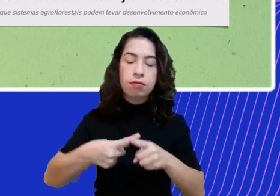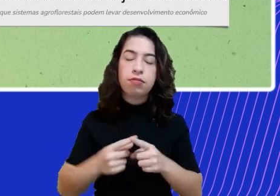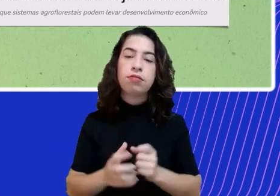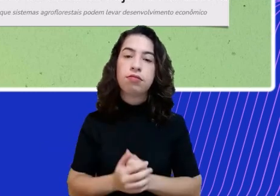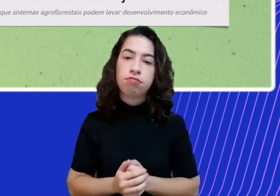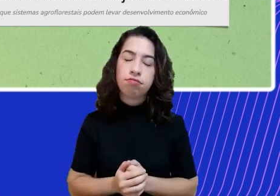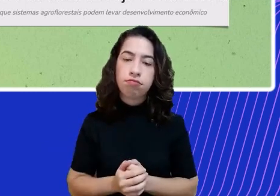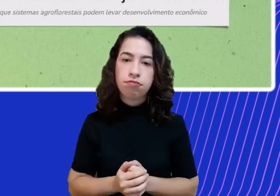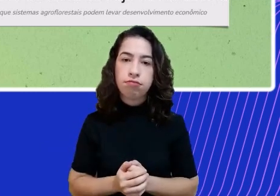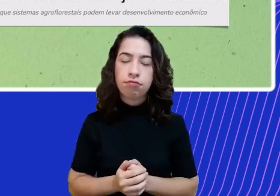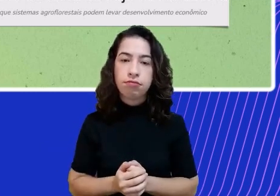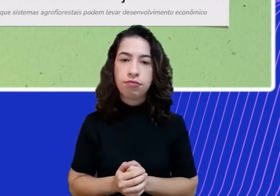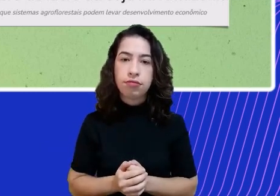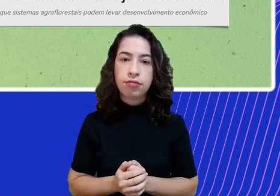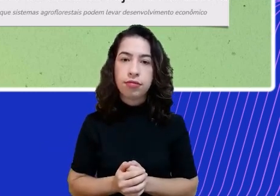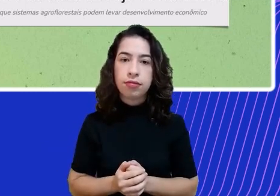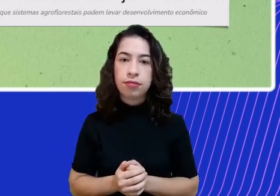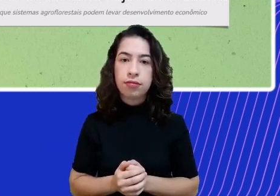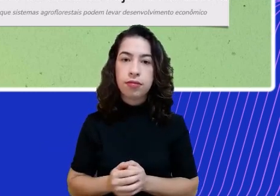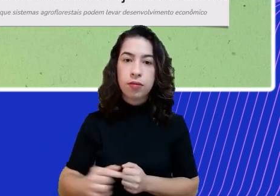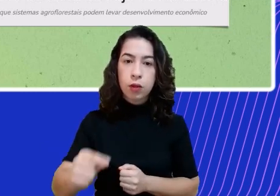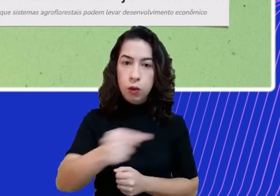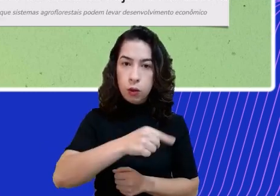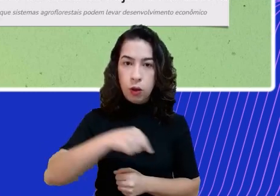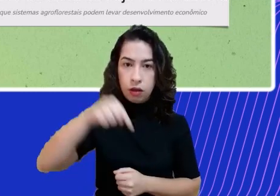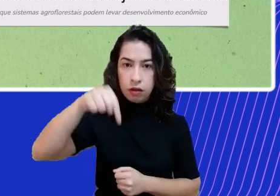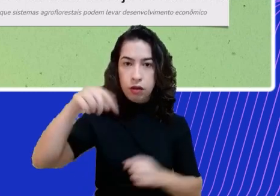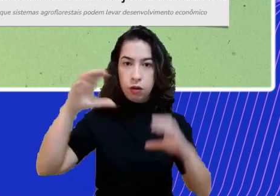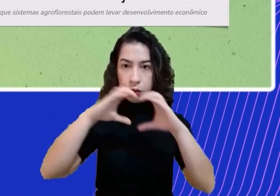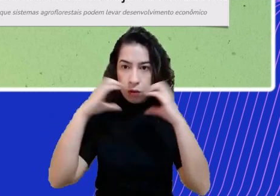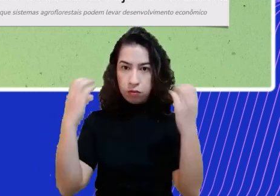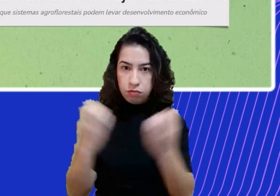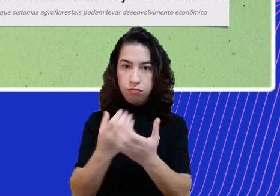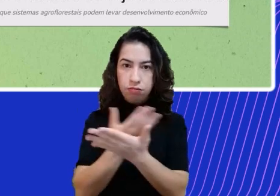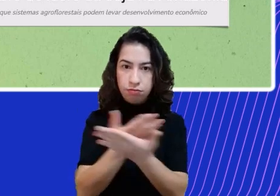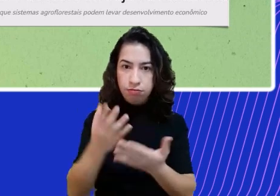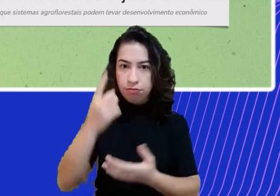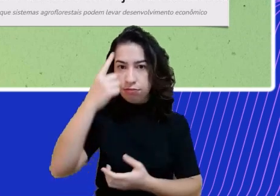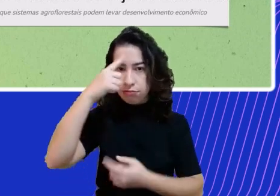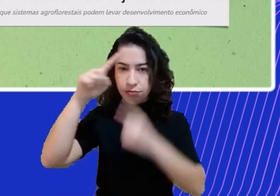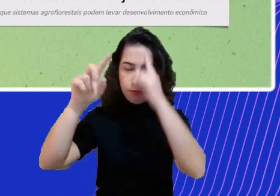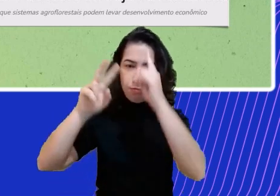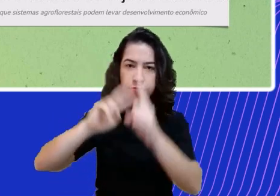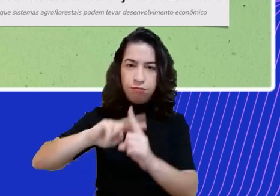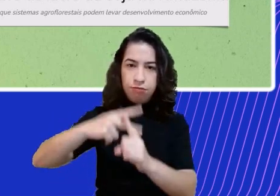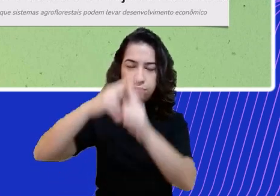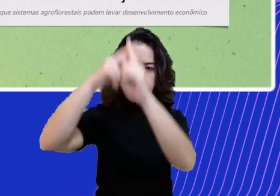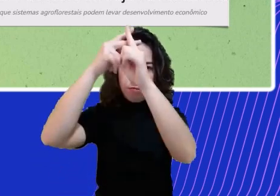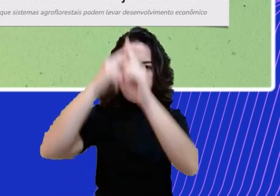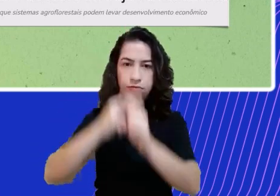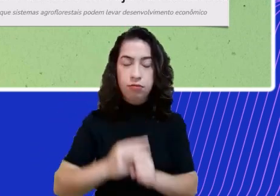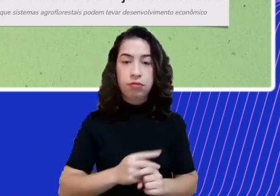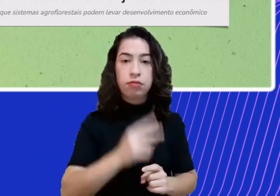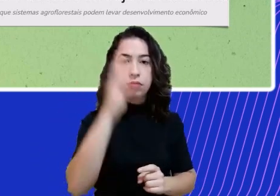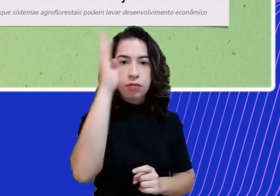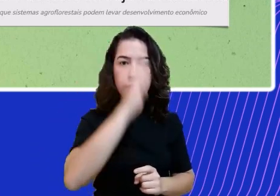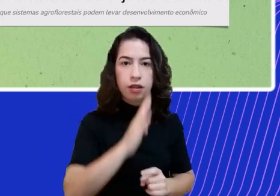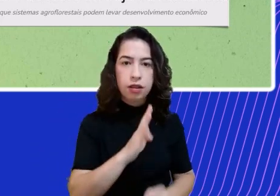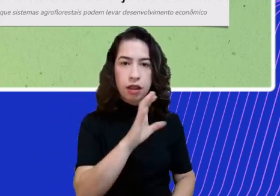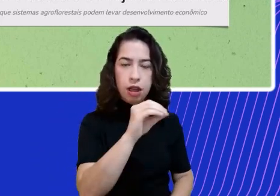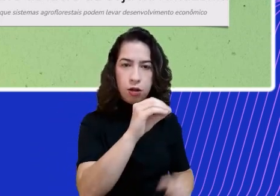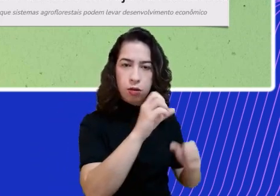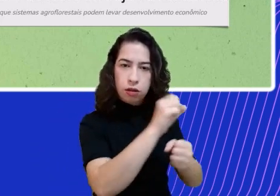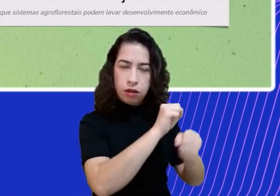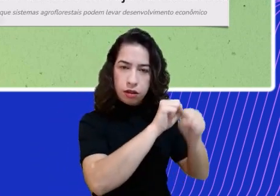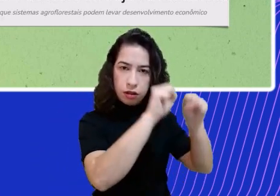Because what we want, this community of innovators, did with Brazil, with the ecosystem that we have,